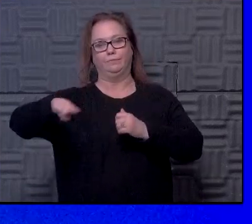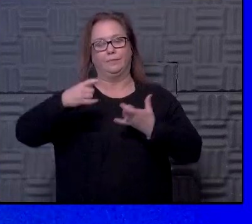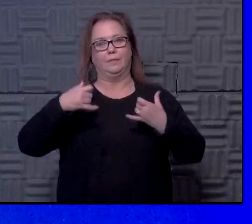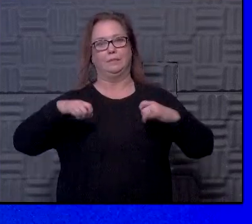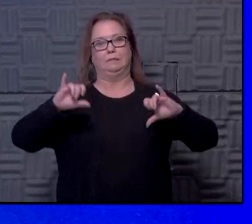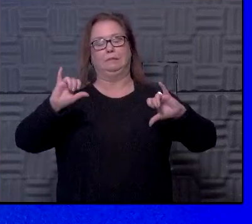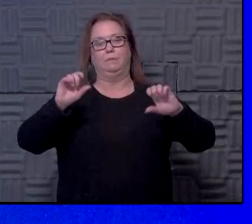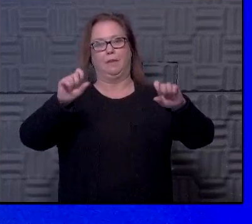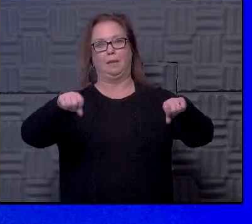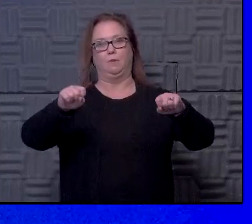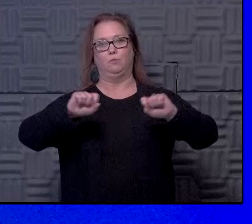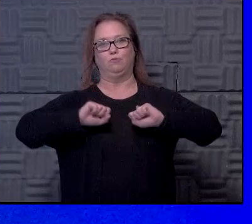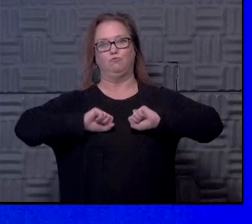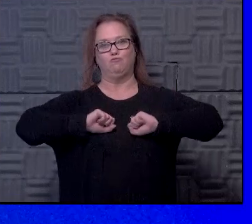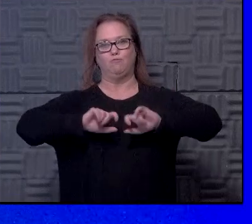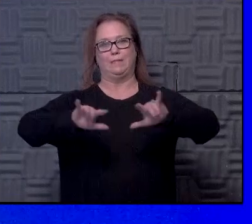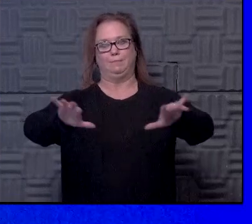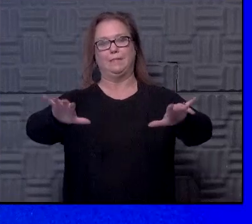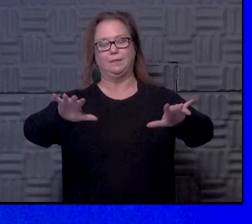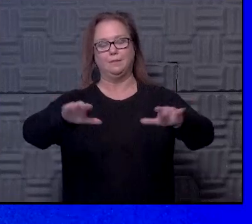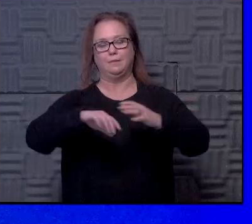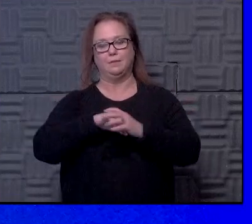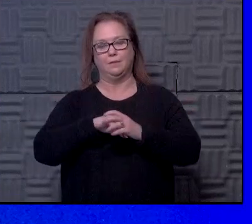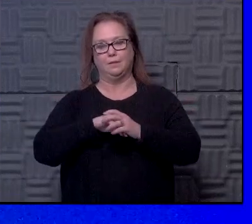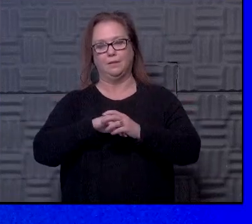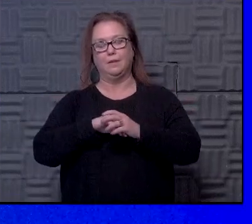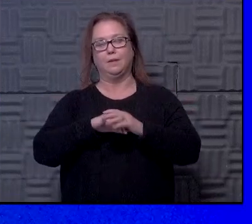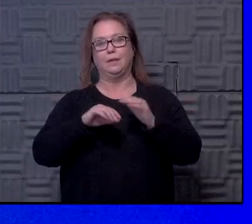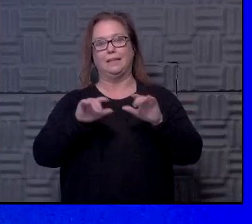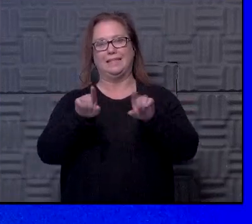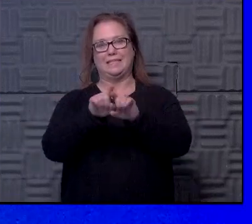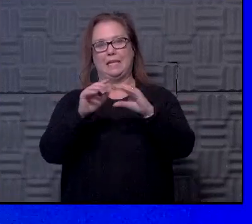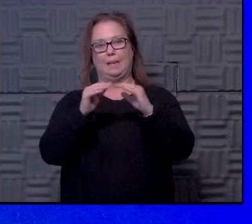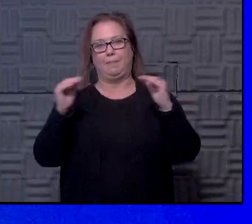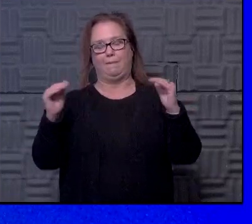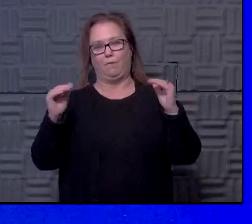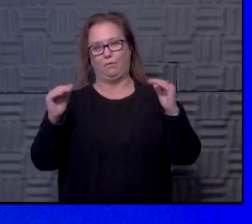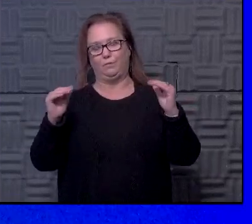may be able to transmit it at the same level or less